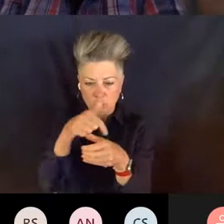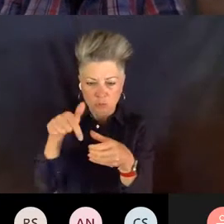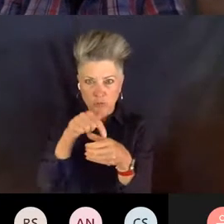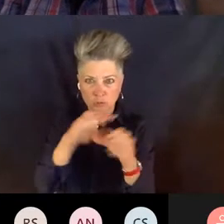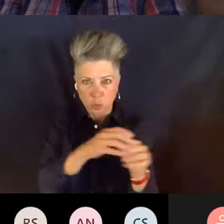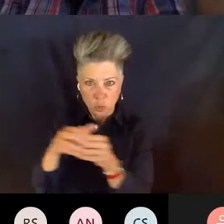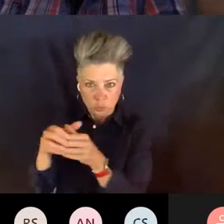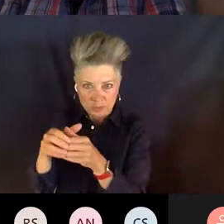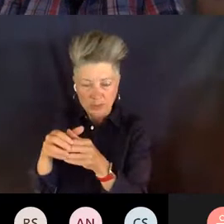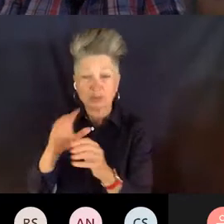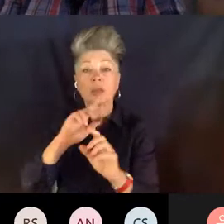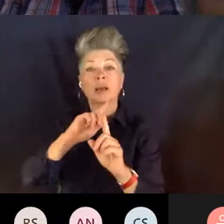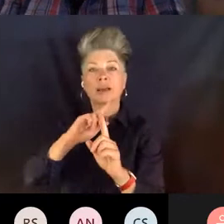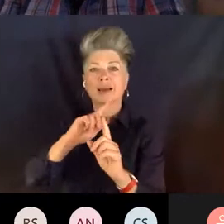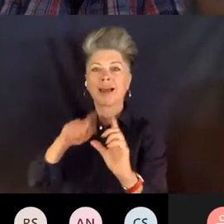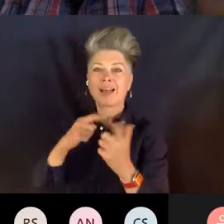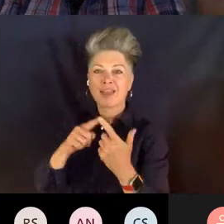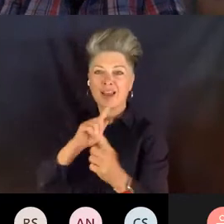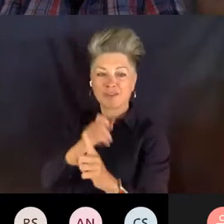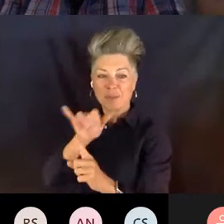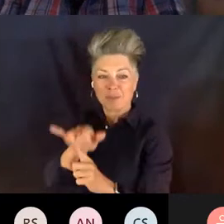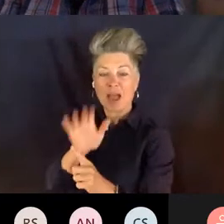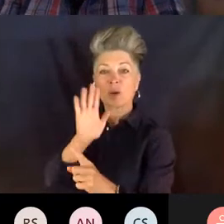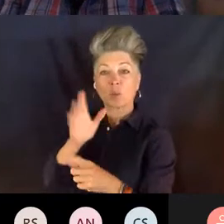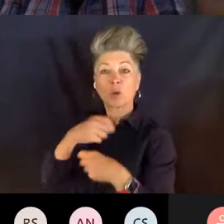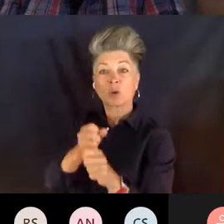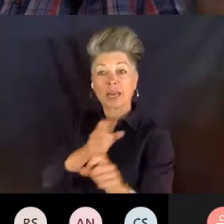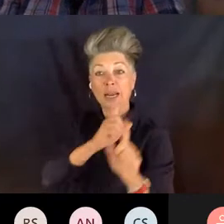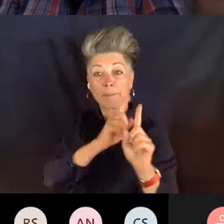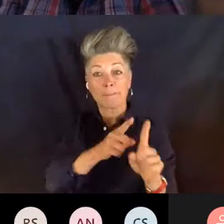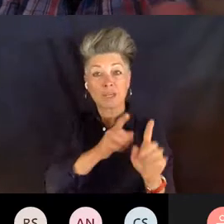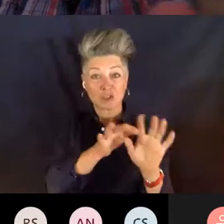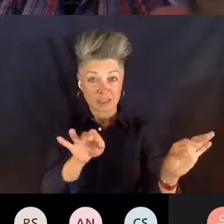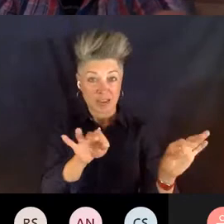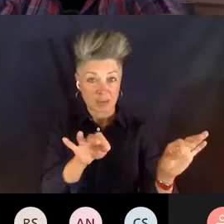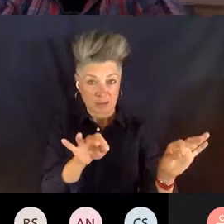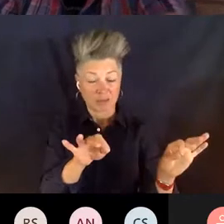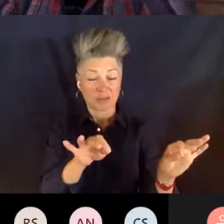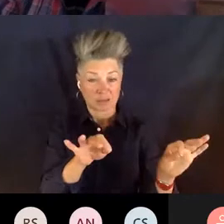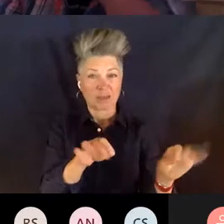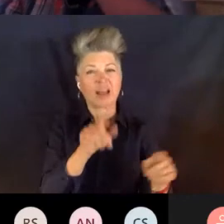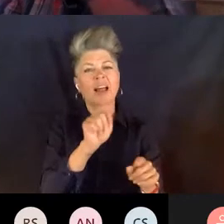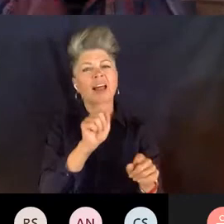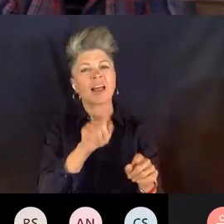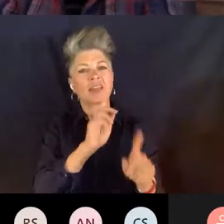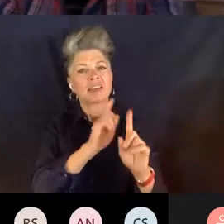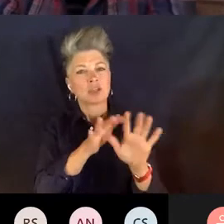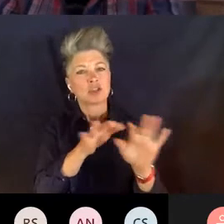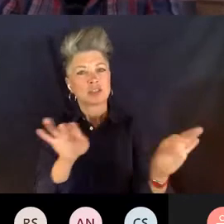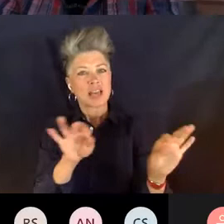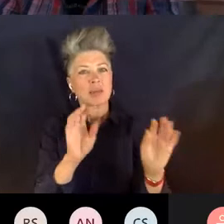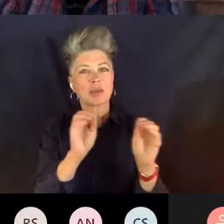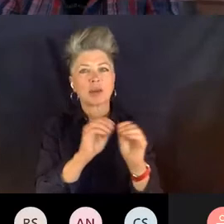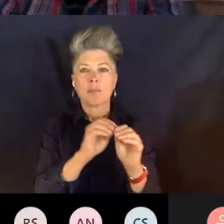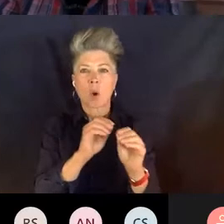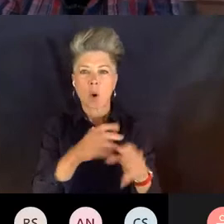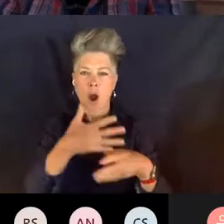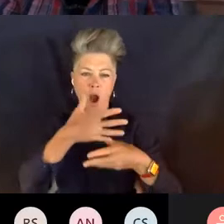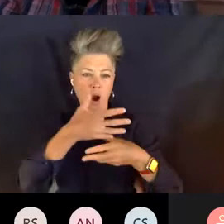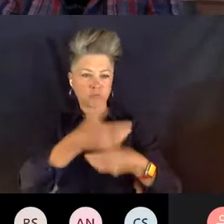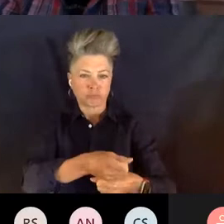create a mission statement, another mission statement, but this one is going to be a little bit more concise than the first ones that